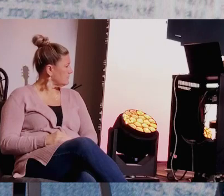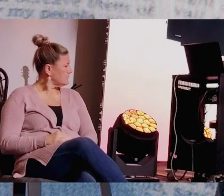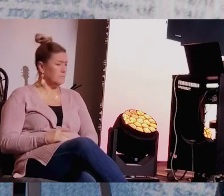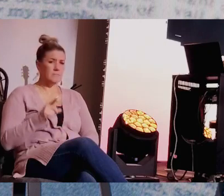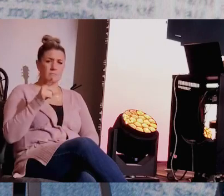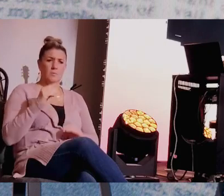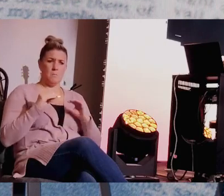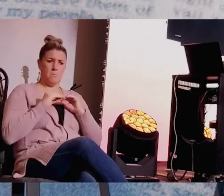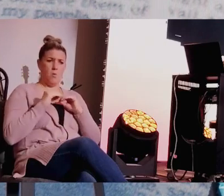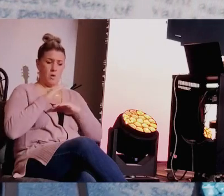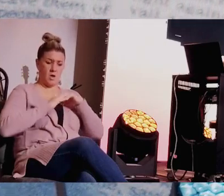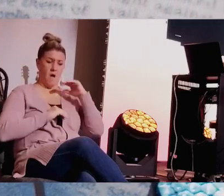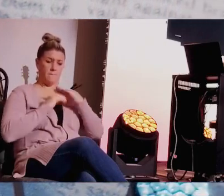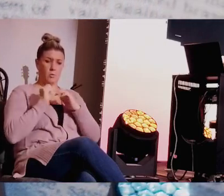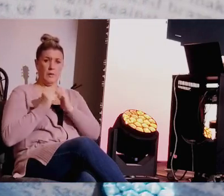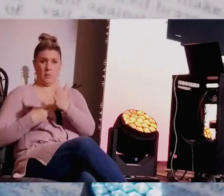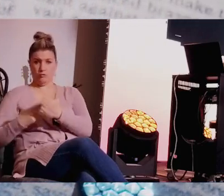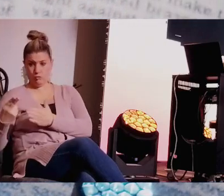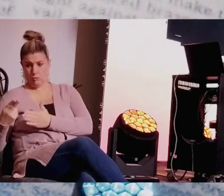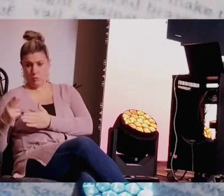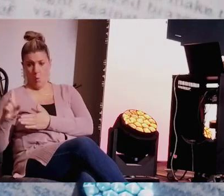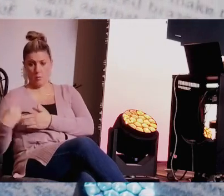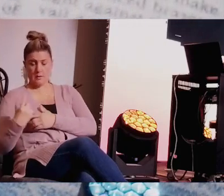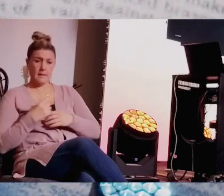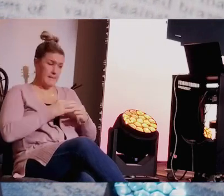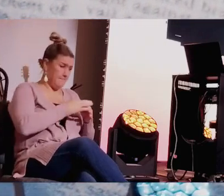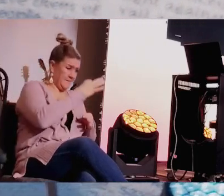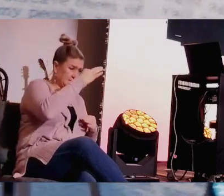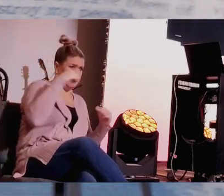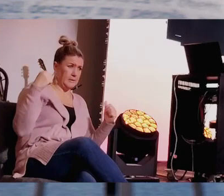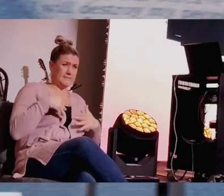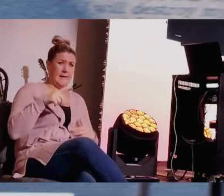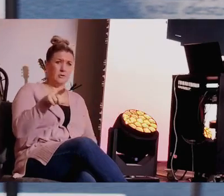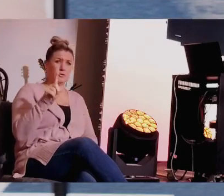are you more comfortable in just the truth aspect, but the Spirit scares you a little bit?